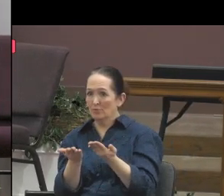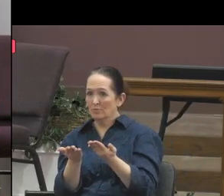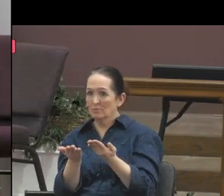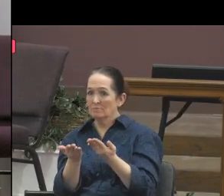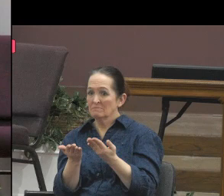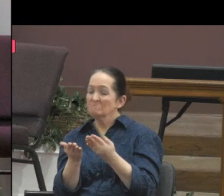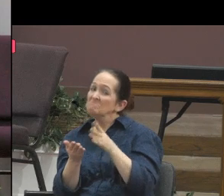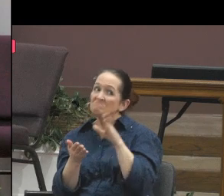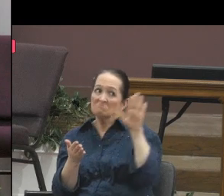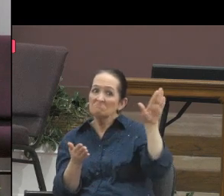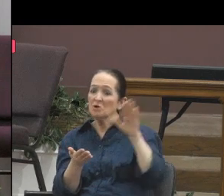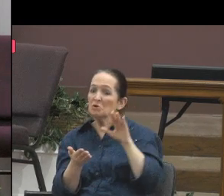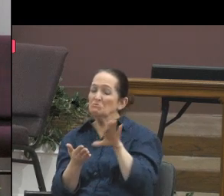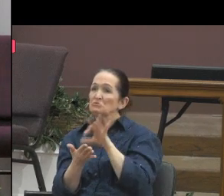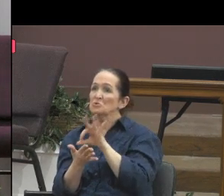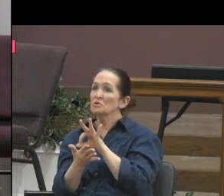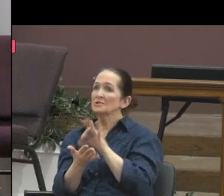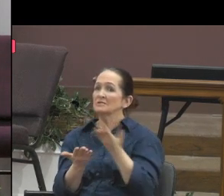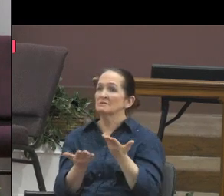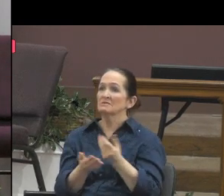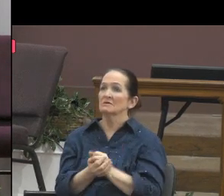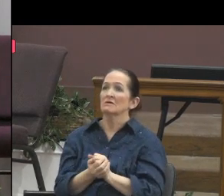That's their choice.